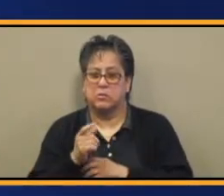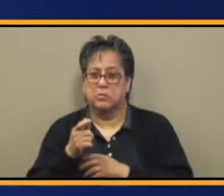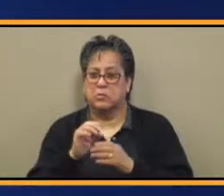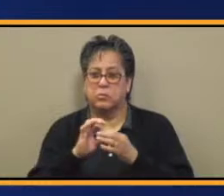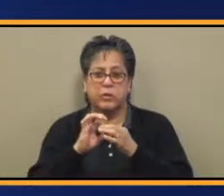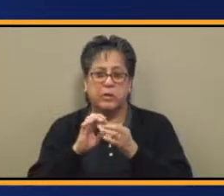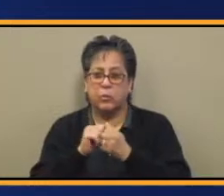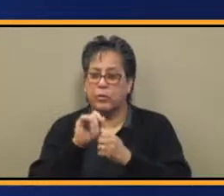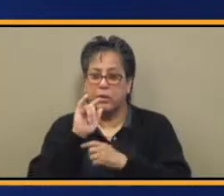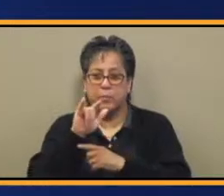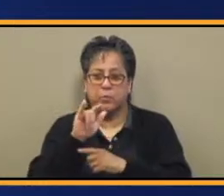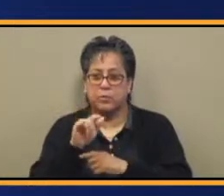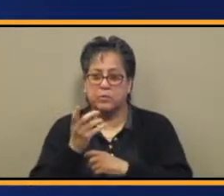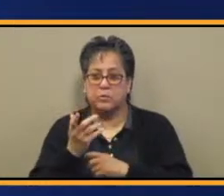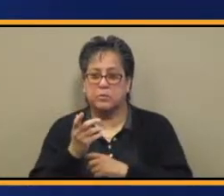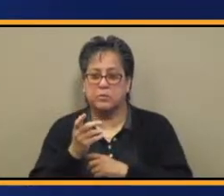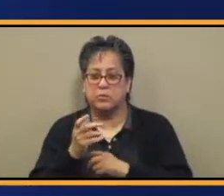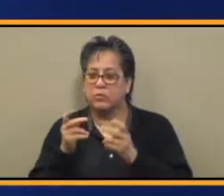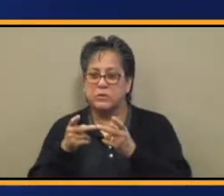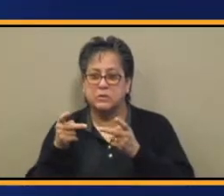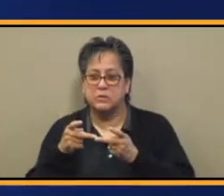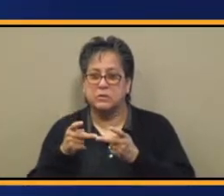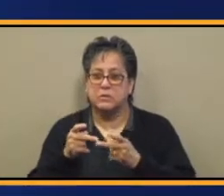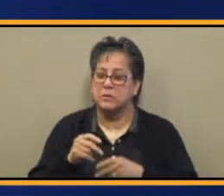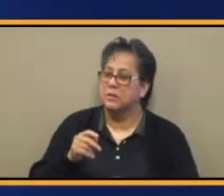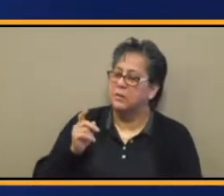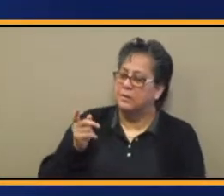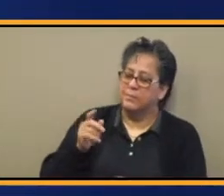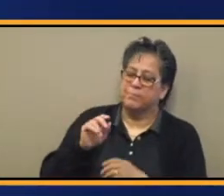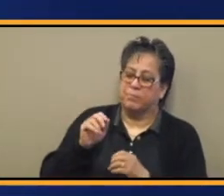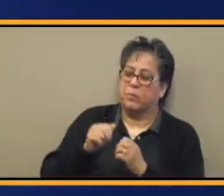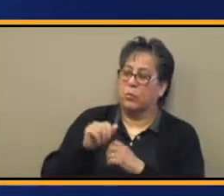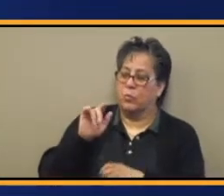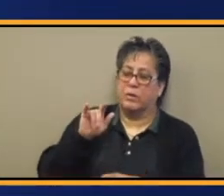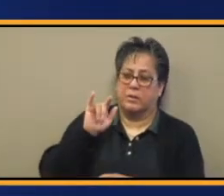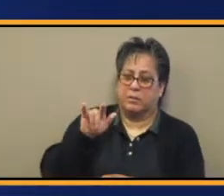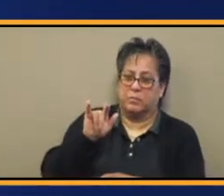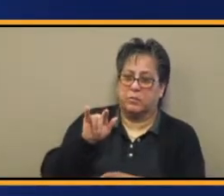the airport or any other of our facilities? So with the airport,